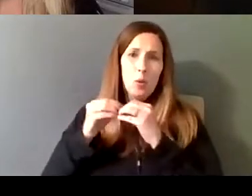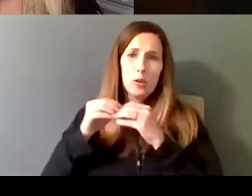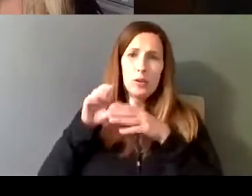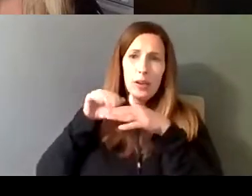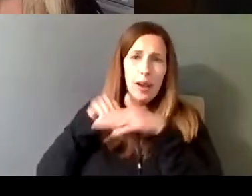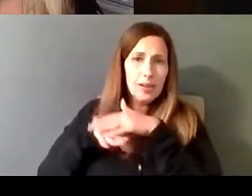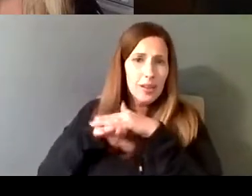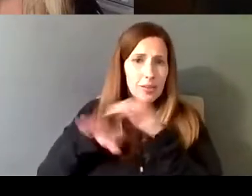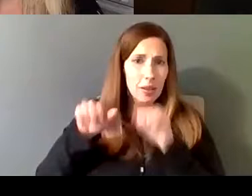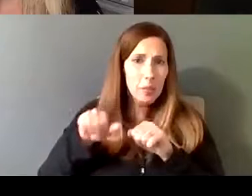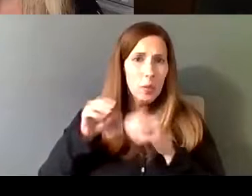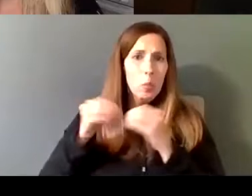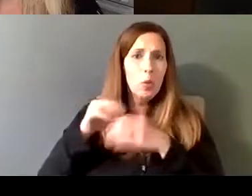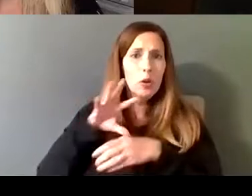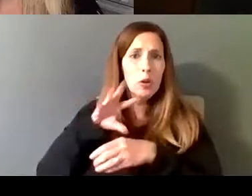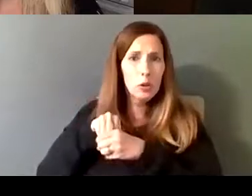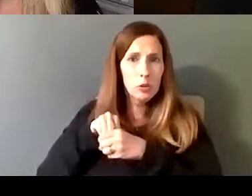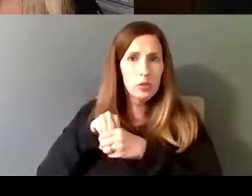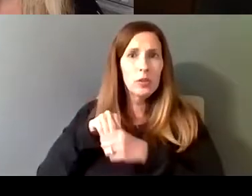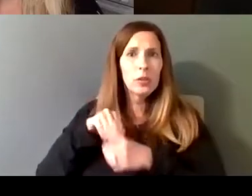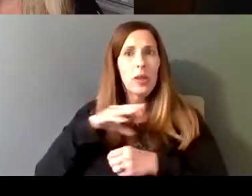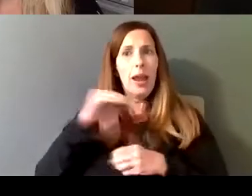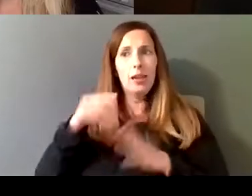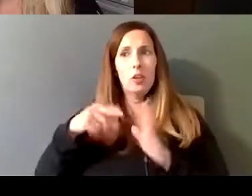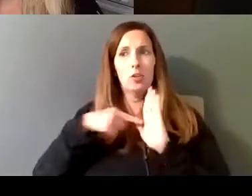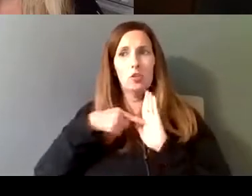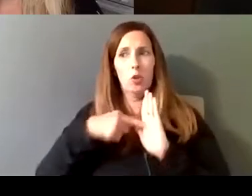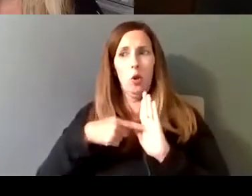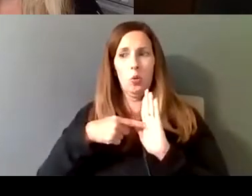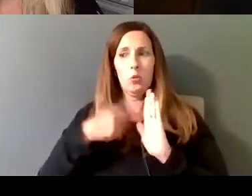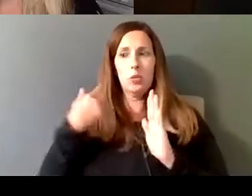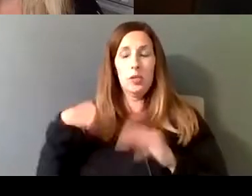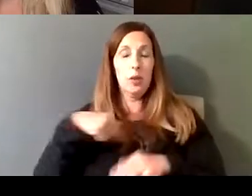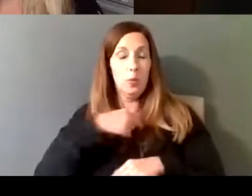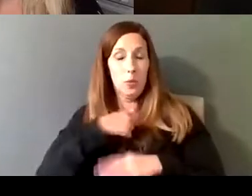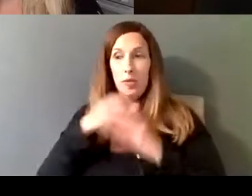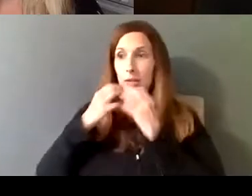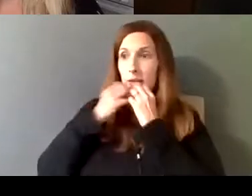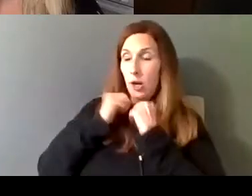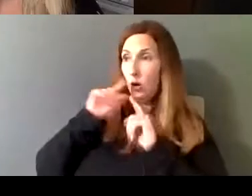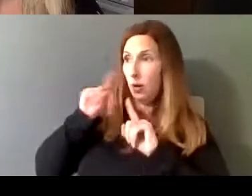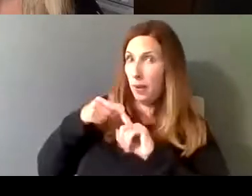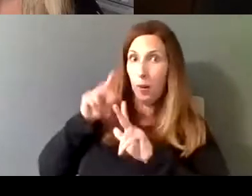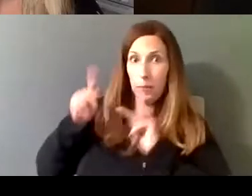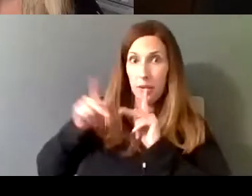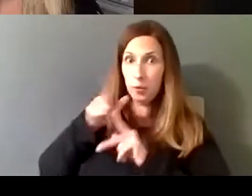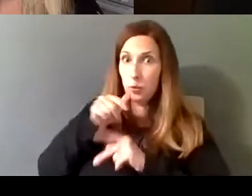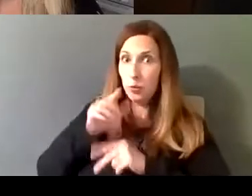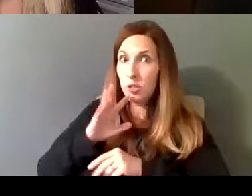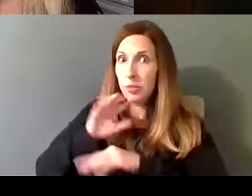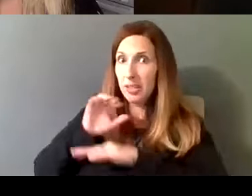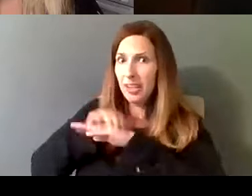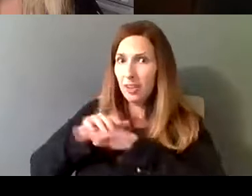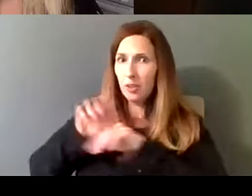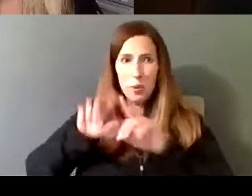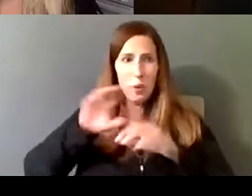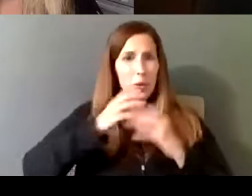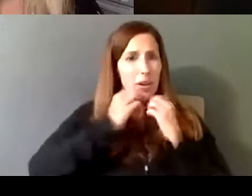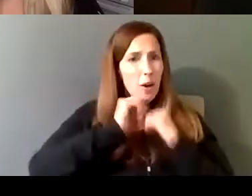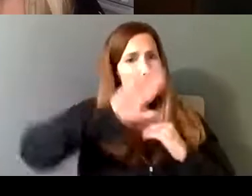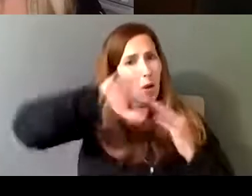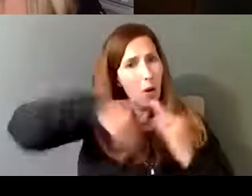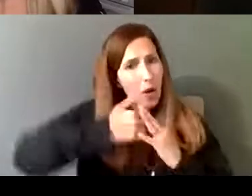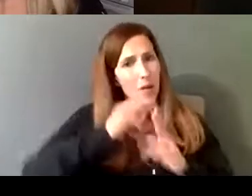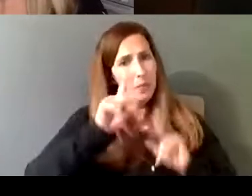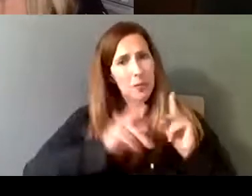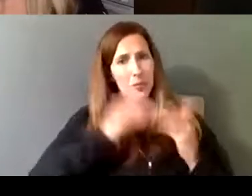And it goes to show that, we not only care about people who speak English, but all people who are here. We all matter. All of our